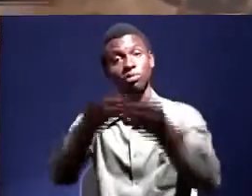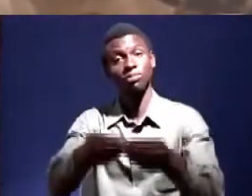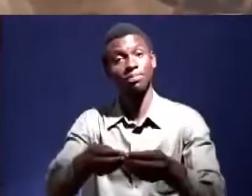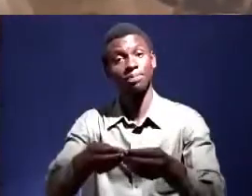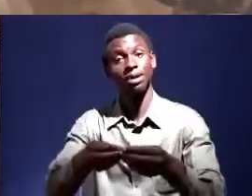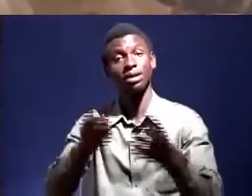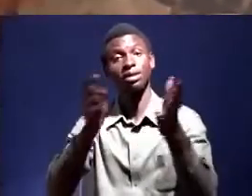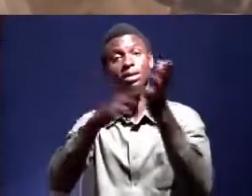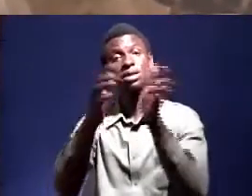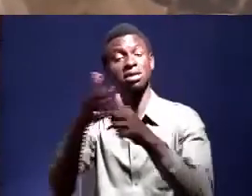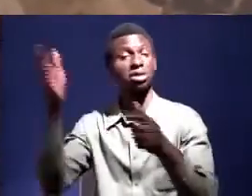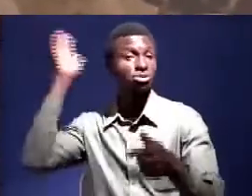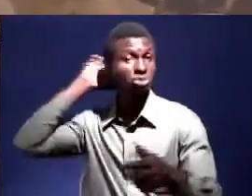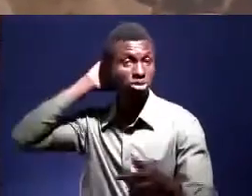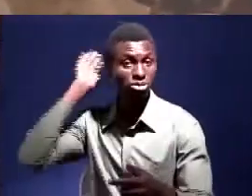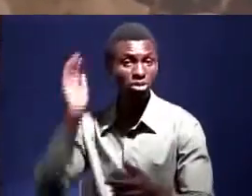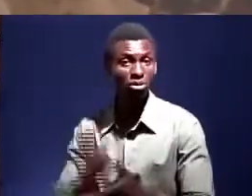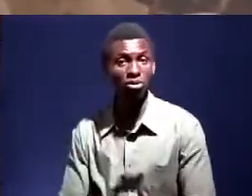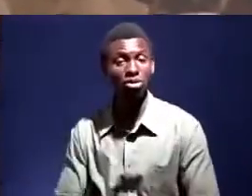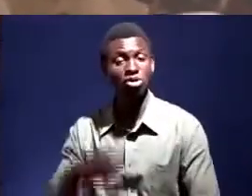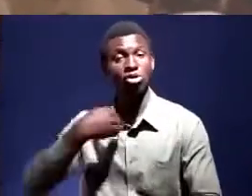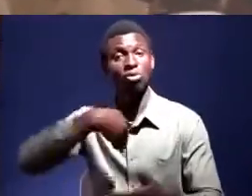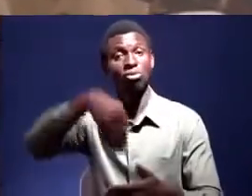you went out and lived in the world,